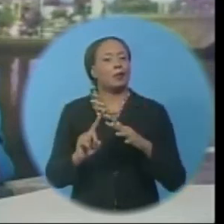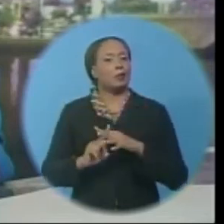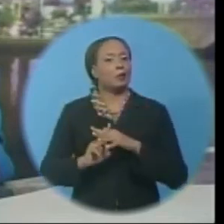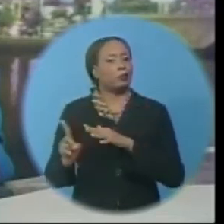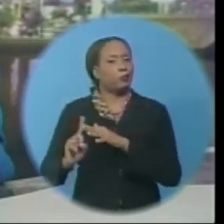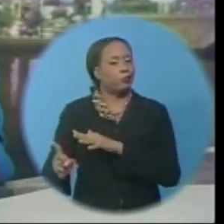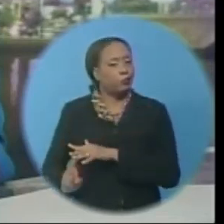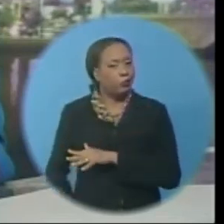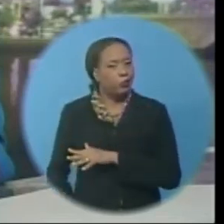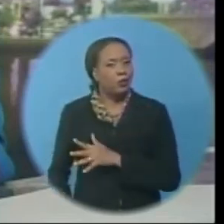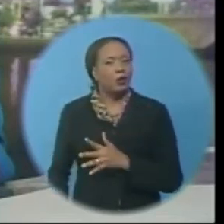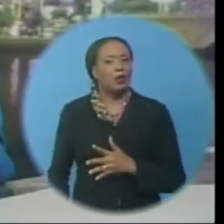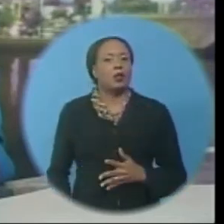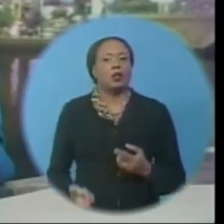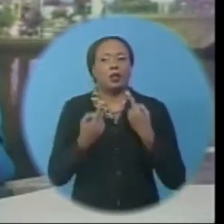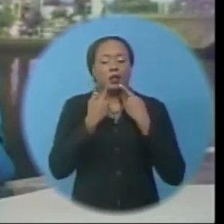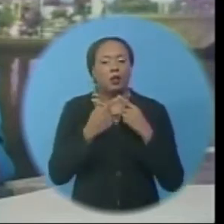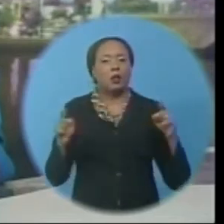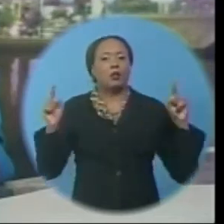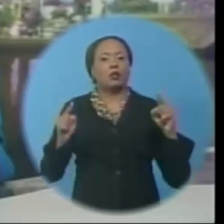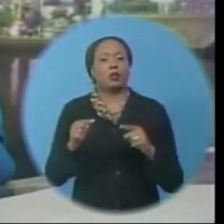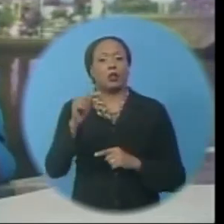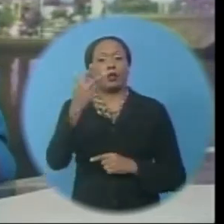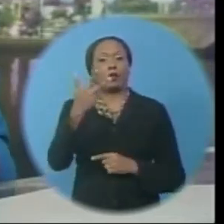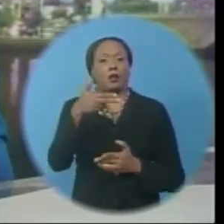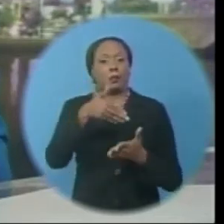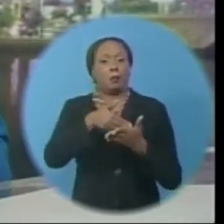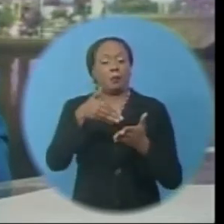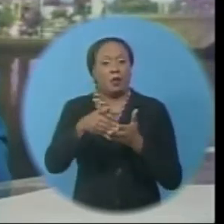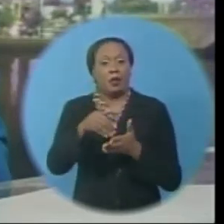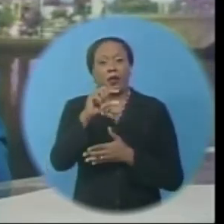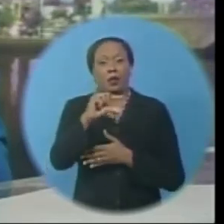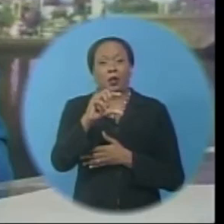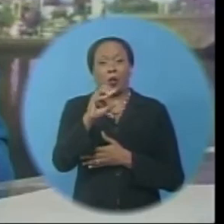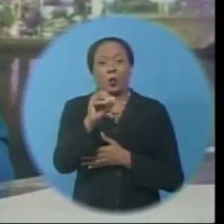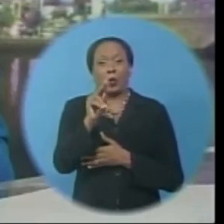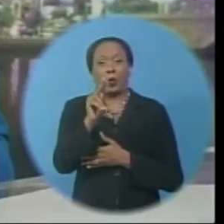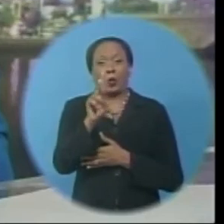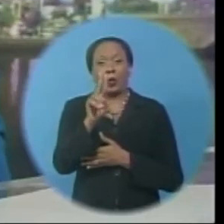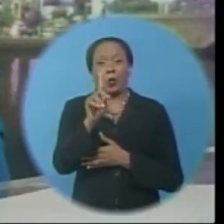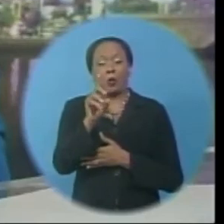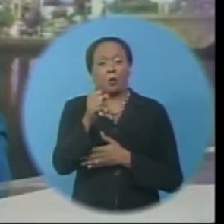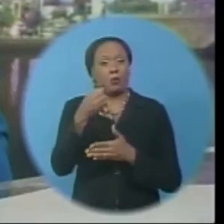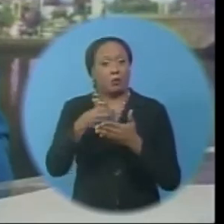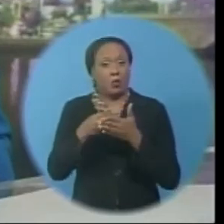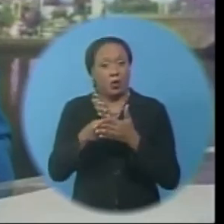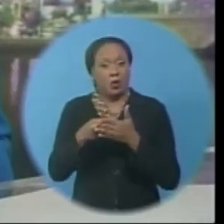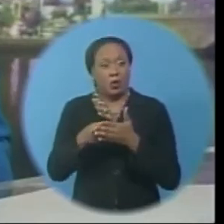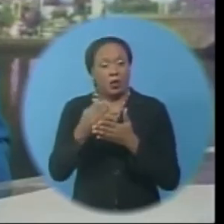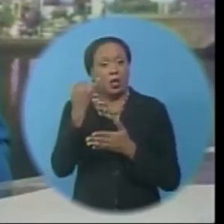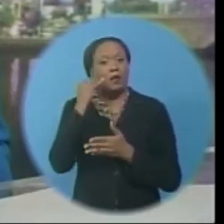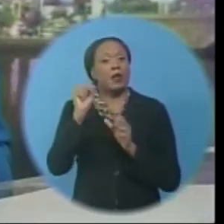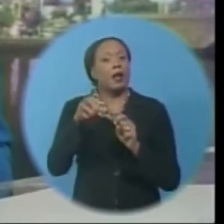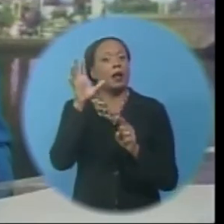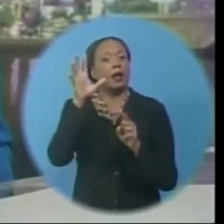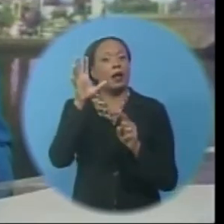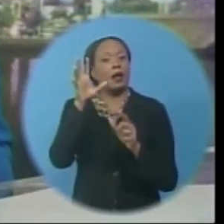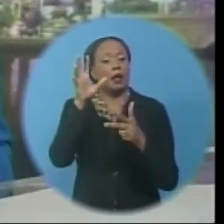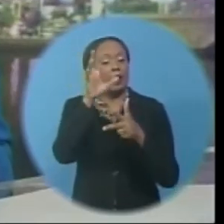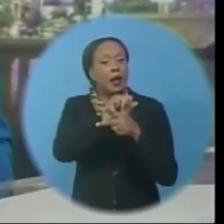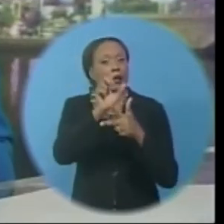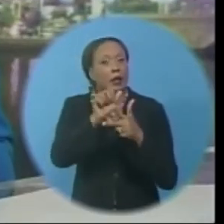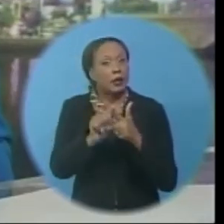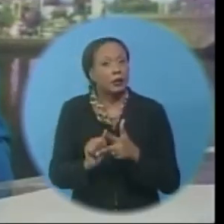The authorities have since announced a reward of 3 million gourds for information leading to the arrest of the